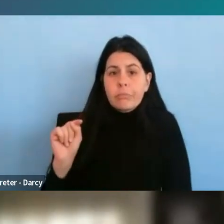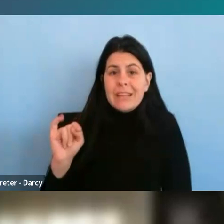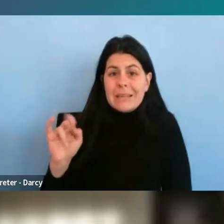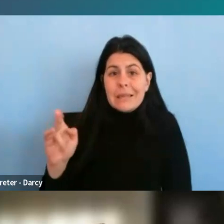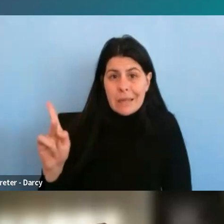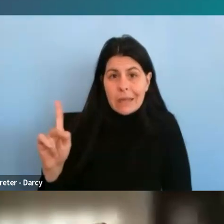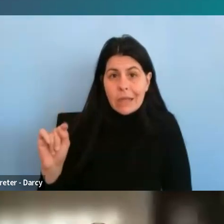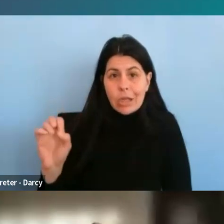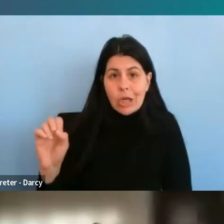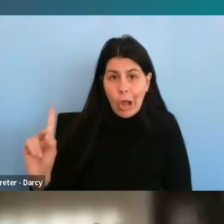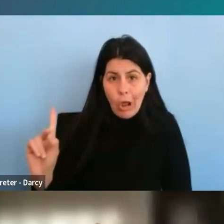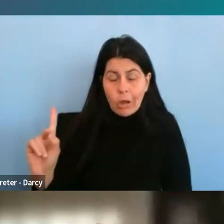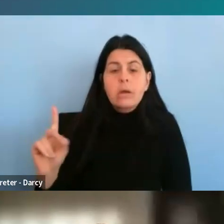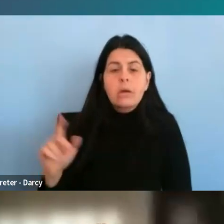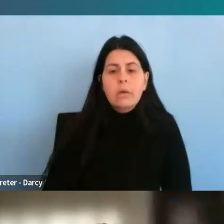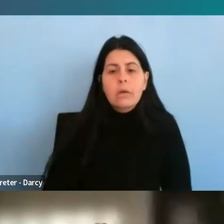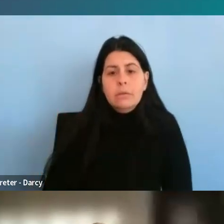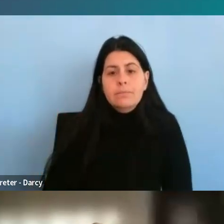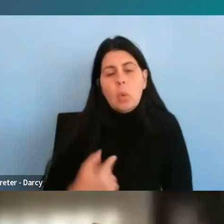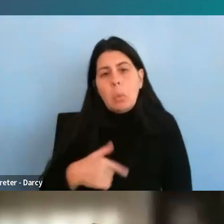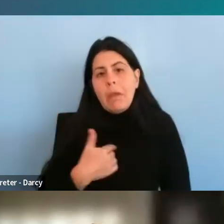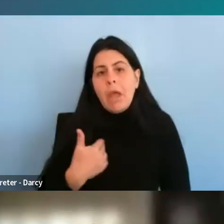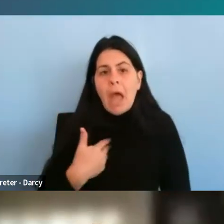TikTok, where we have about